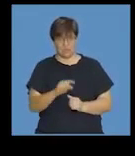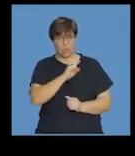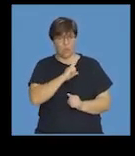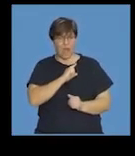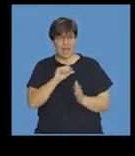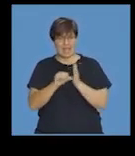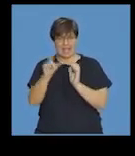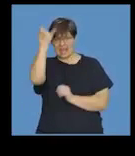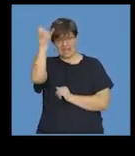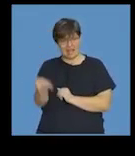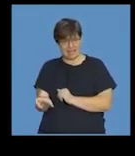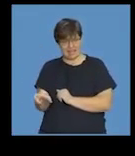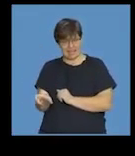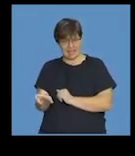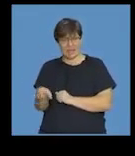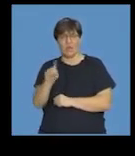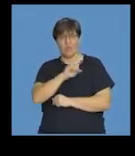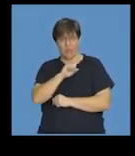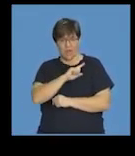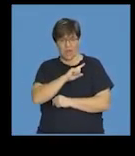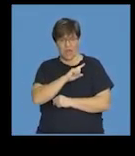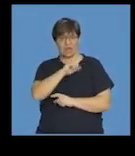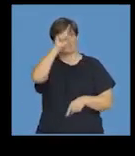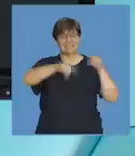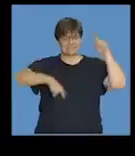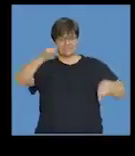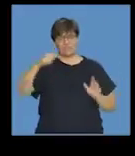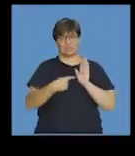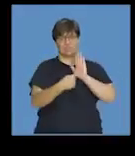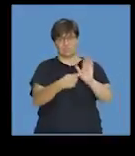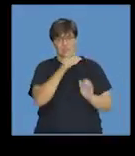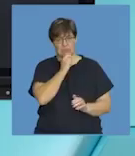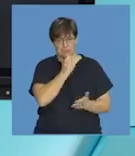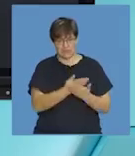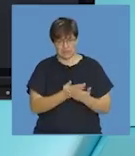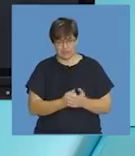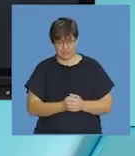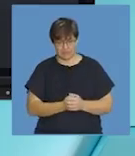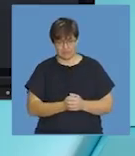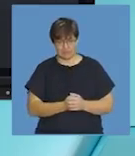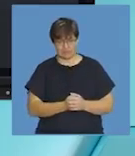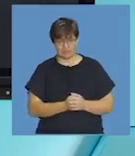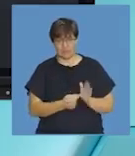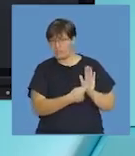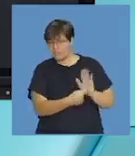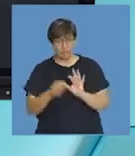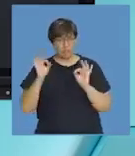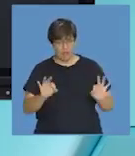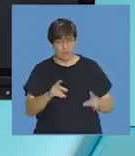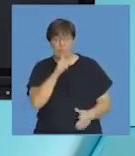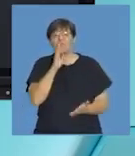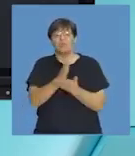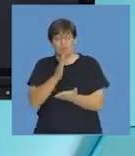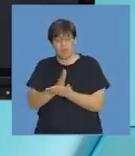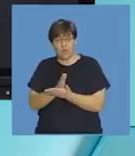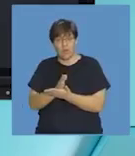key? Because we can use different symbols. Okay, and all the symbols are right. We just got to make sure